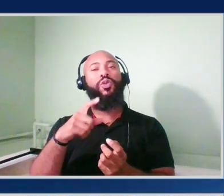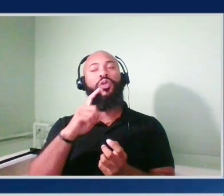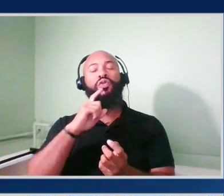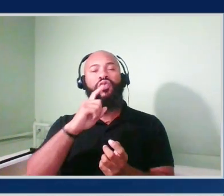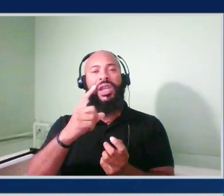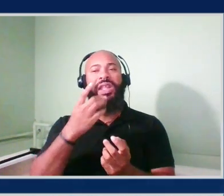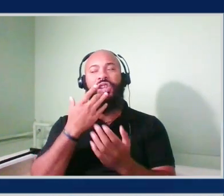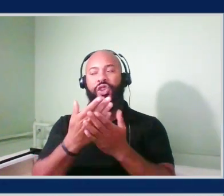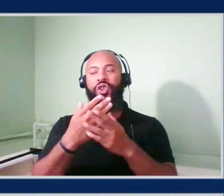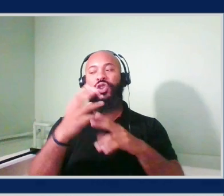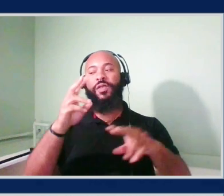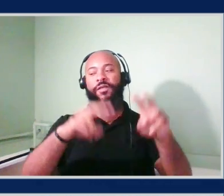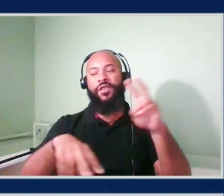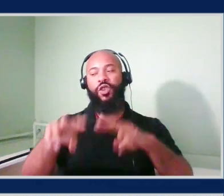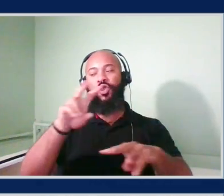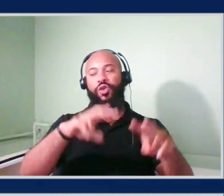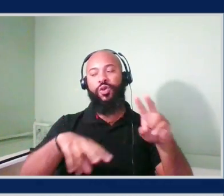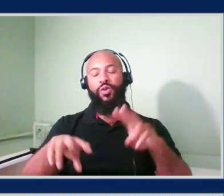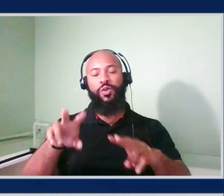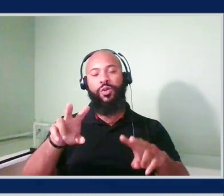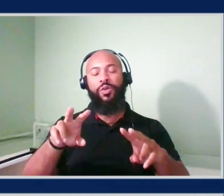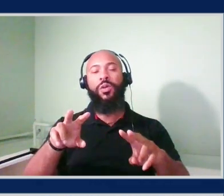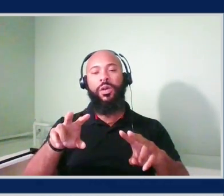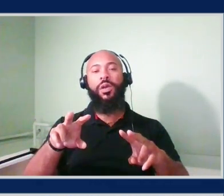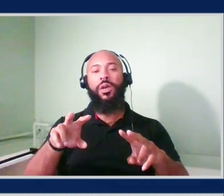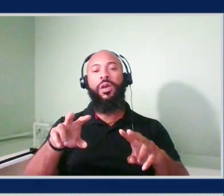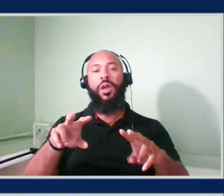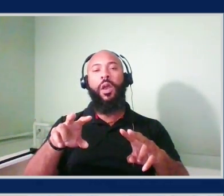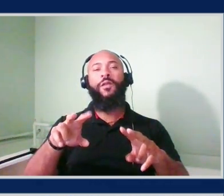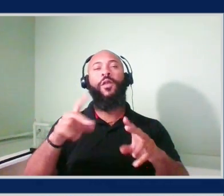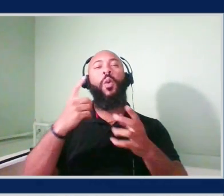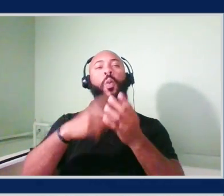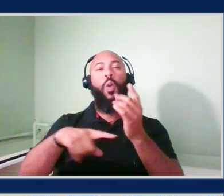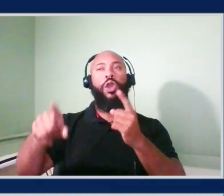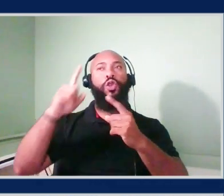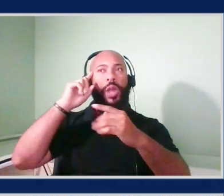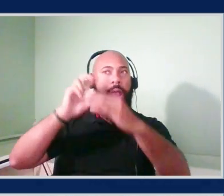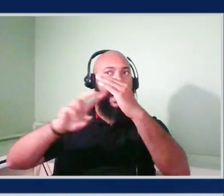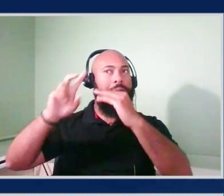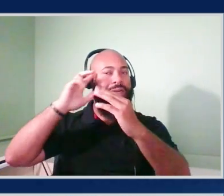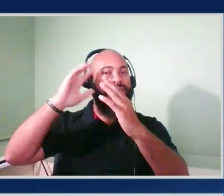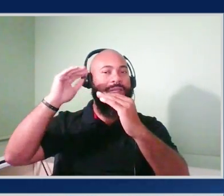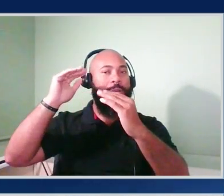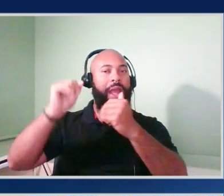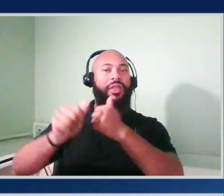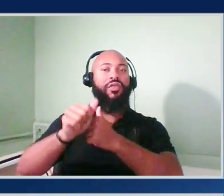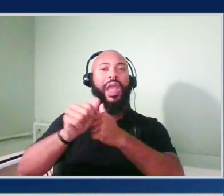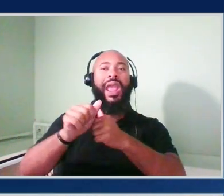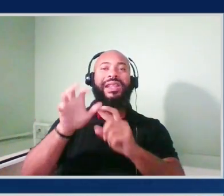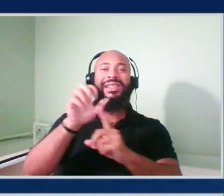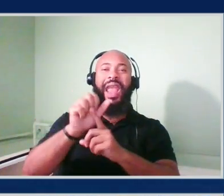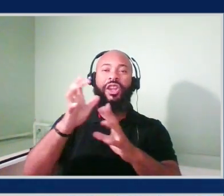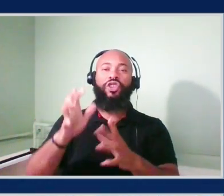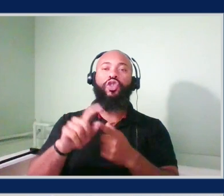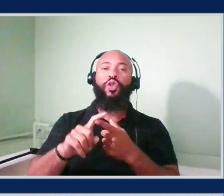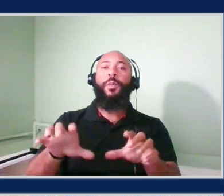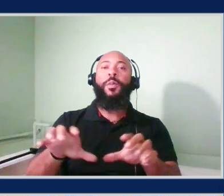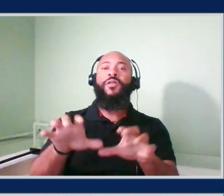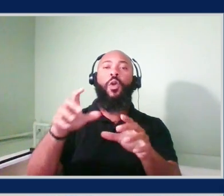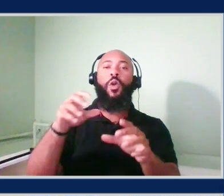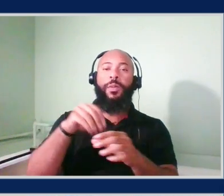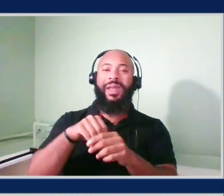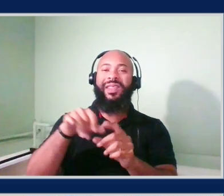view of what you could expect a threat actor to perform in your environment for your